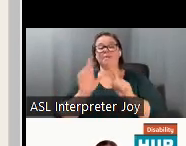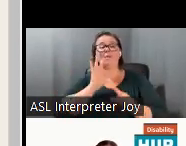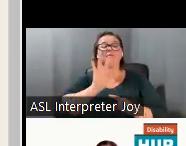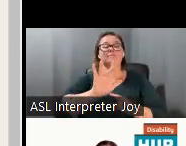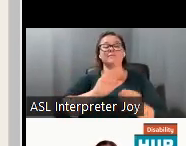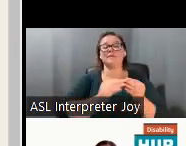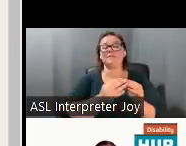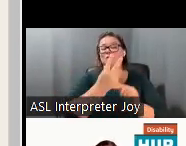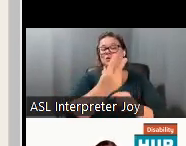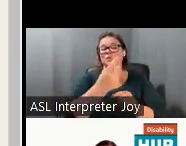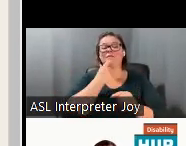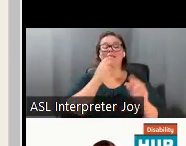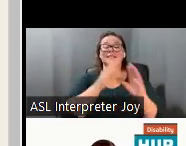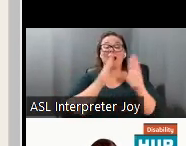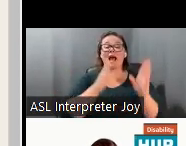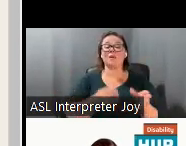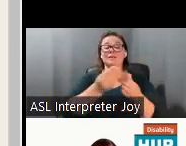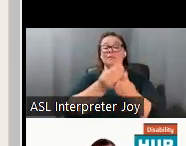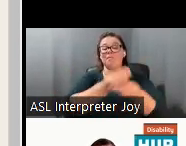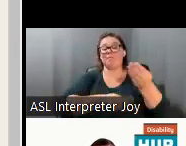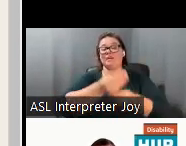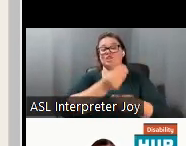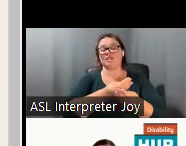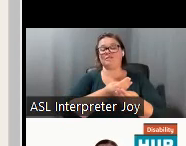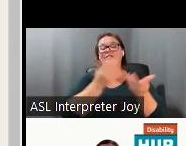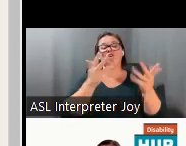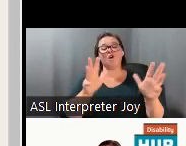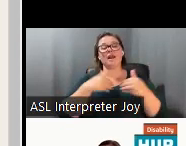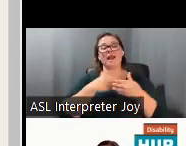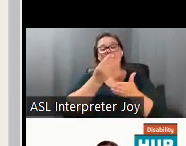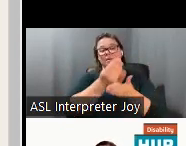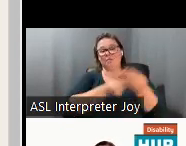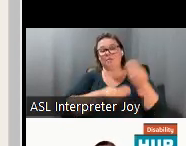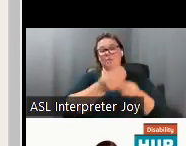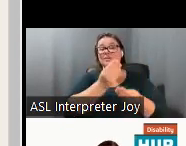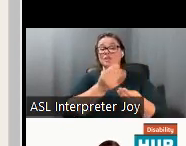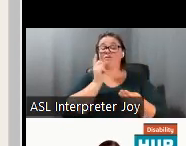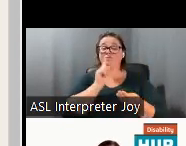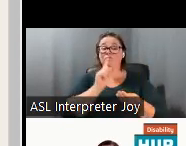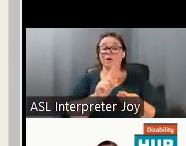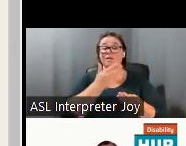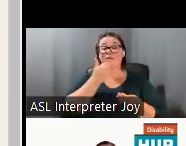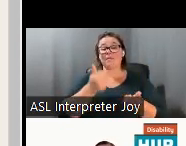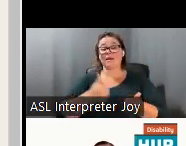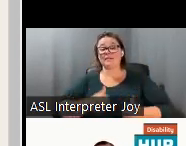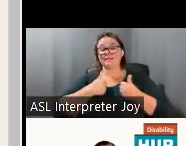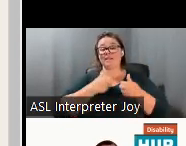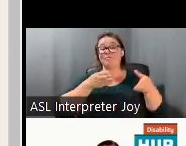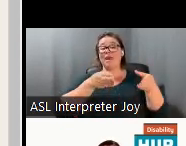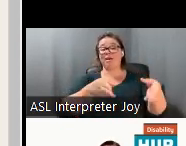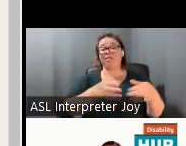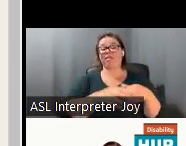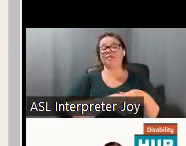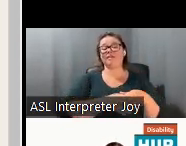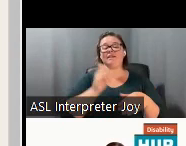2 that says housing budget. We already had a budget in the best life path. And if we were to